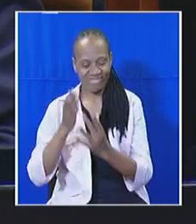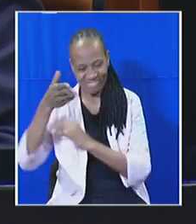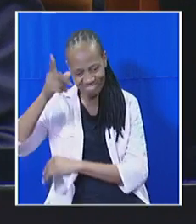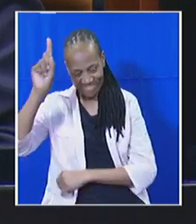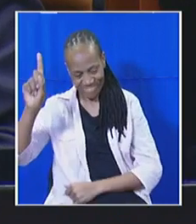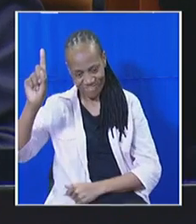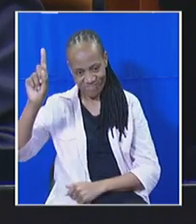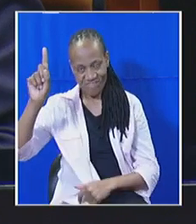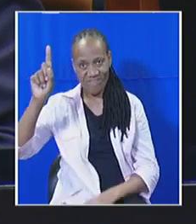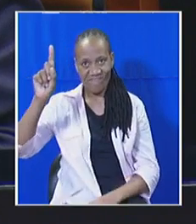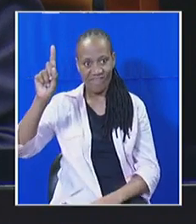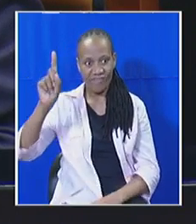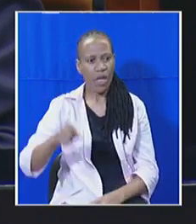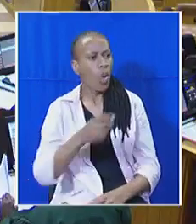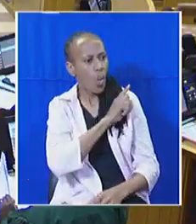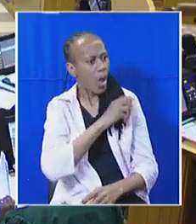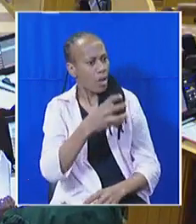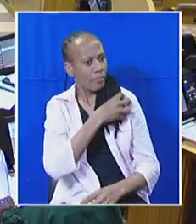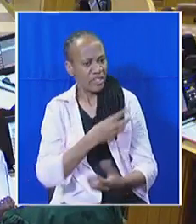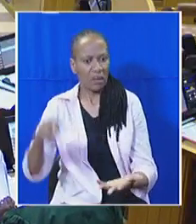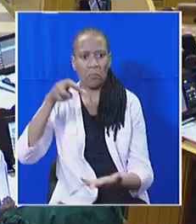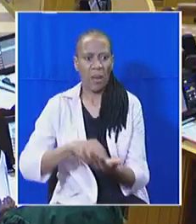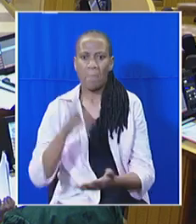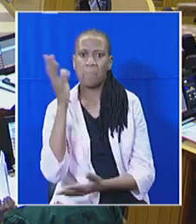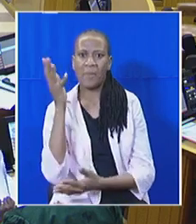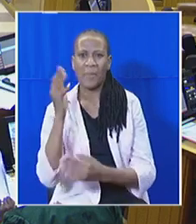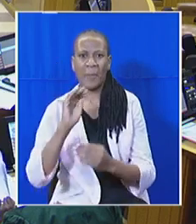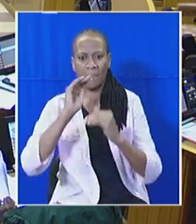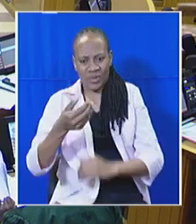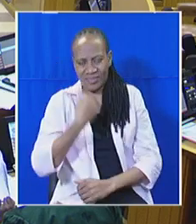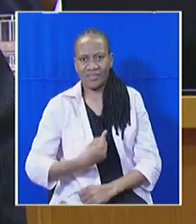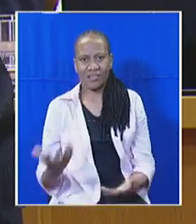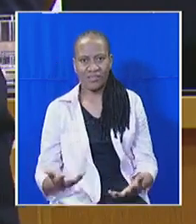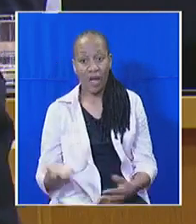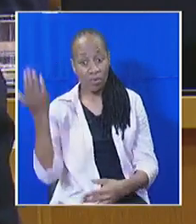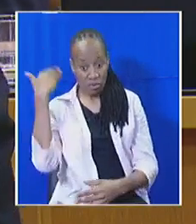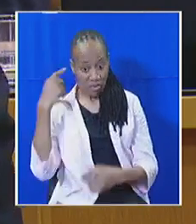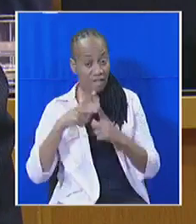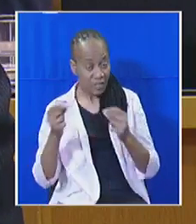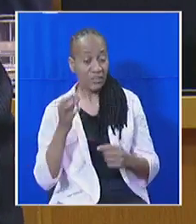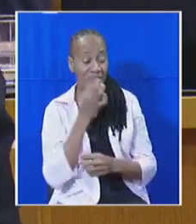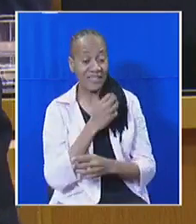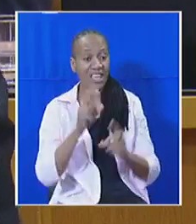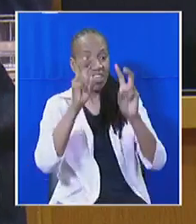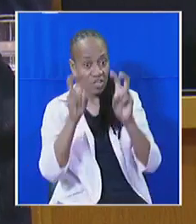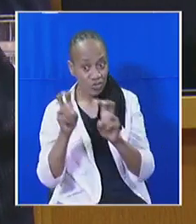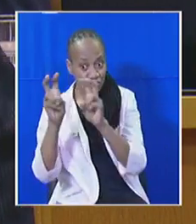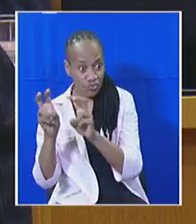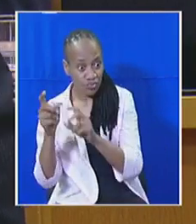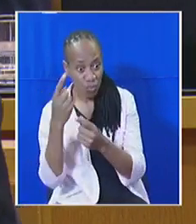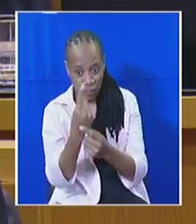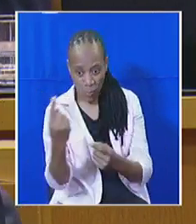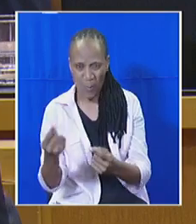the latitude to get up and make speeches in defence. We had a ruling yesterday in the House that these issues are matters of debate. They're not points of